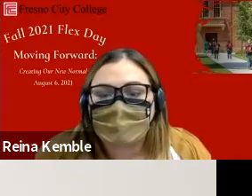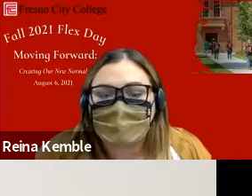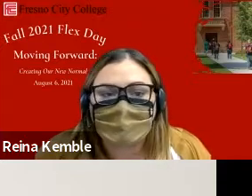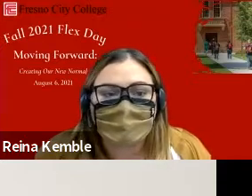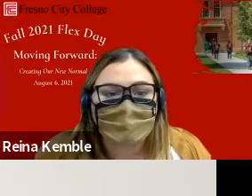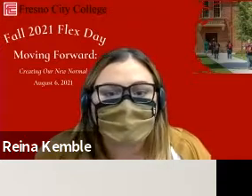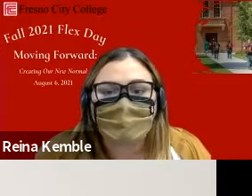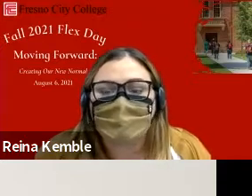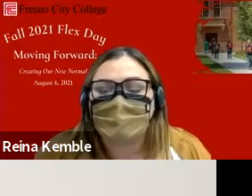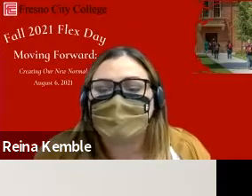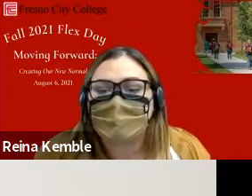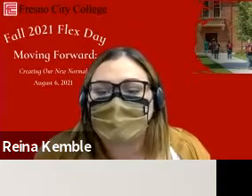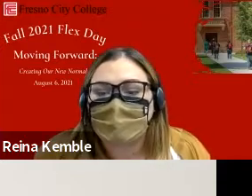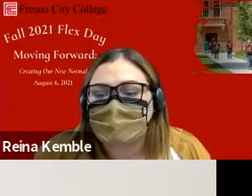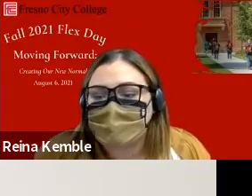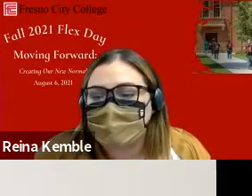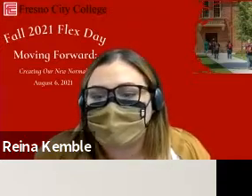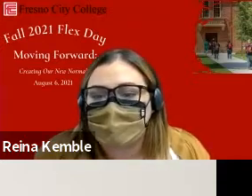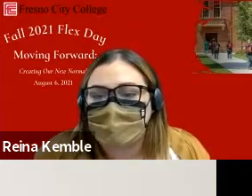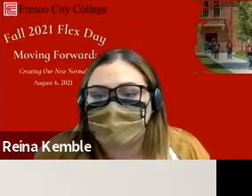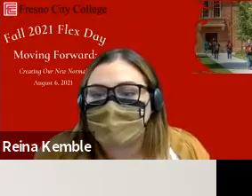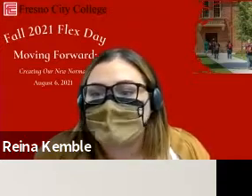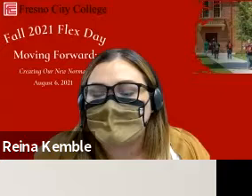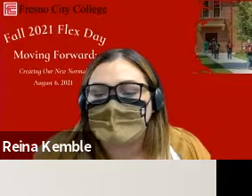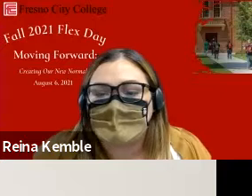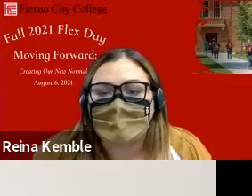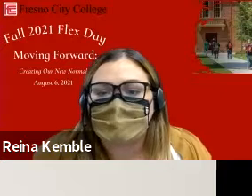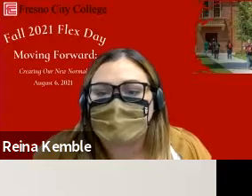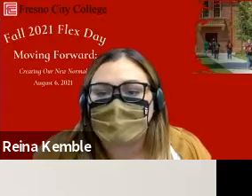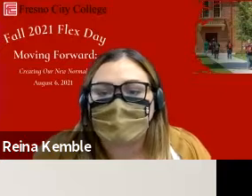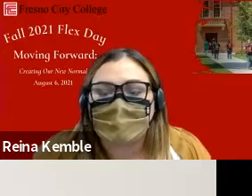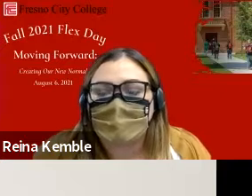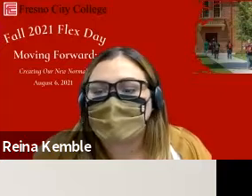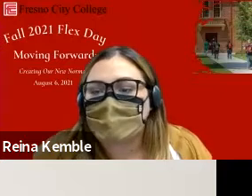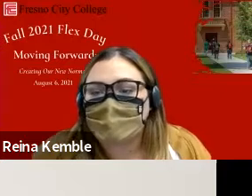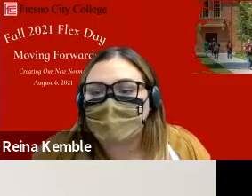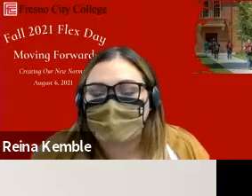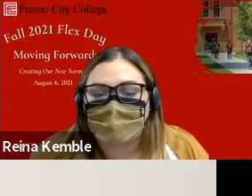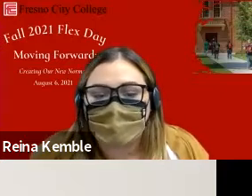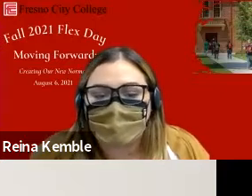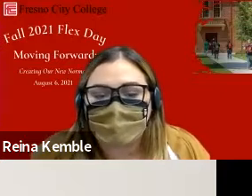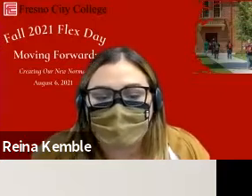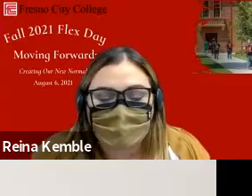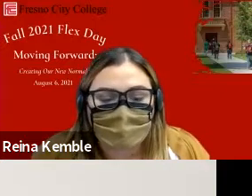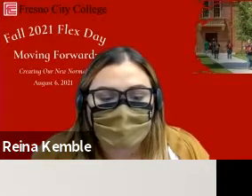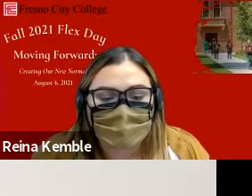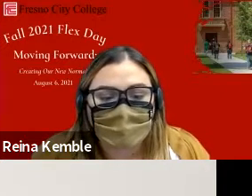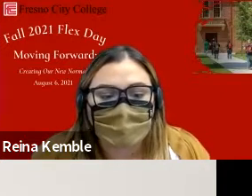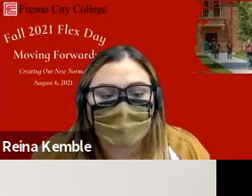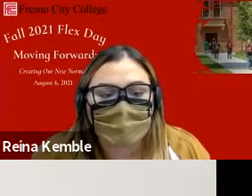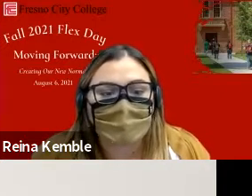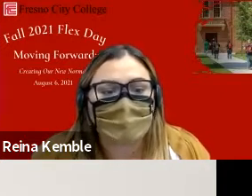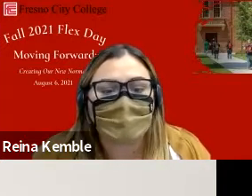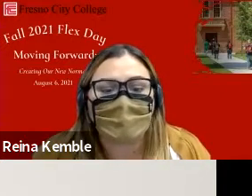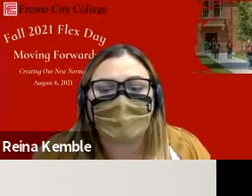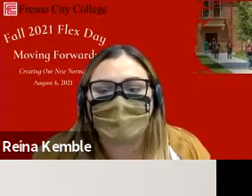either direction to whichever applied to your classification. This is where you do all of your onboarding and make your selections